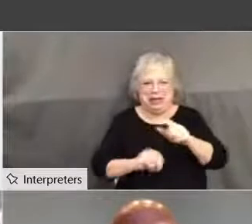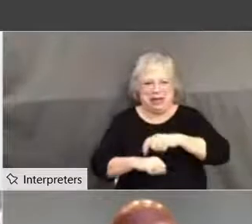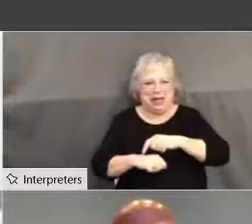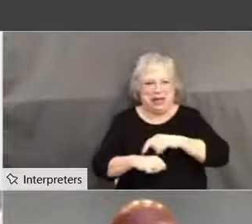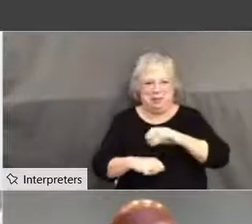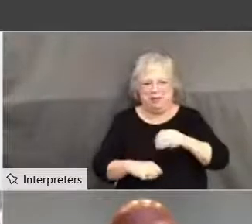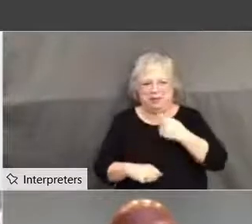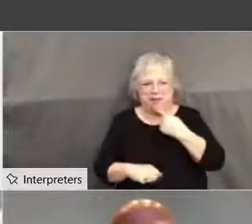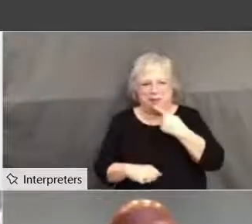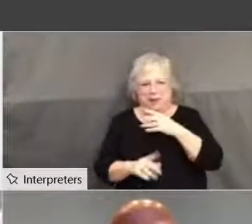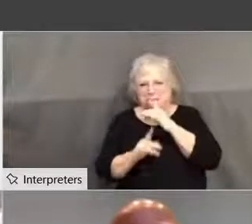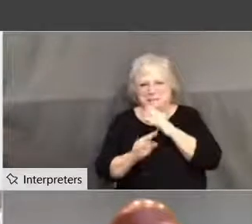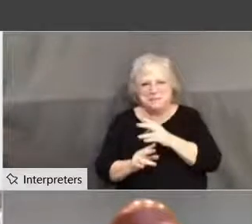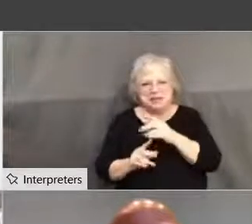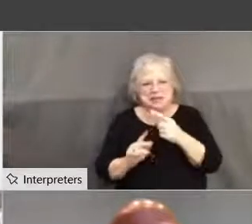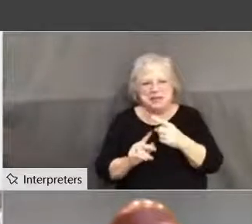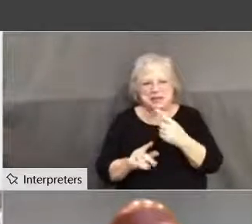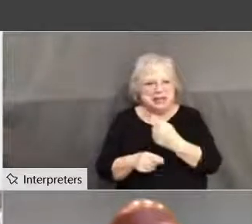correctly.